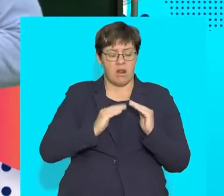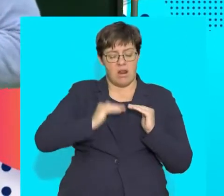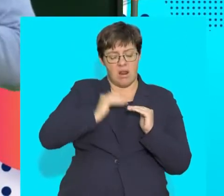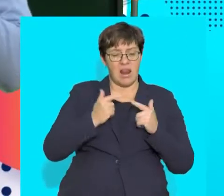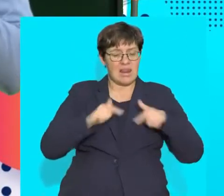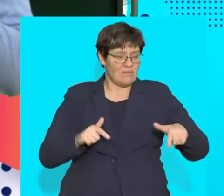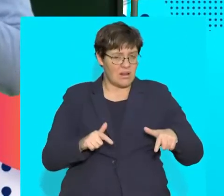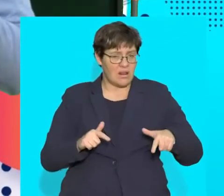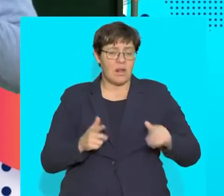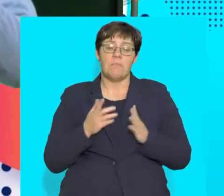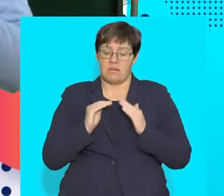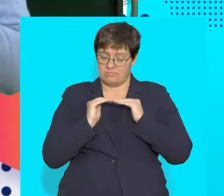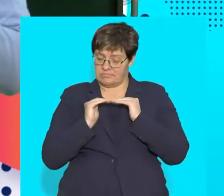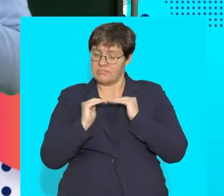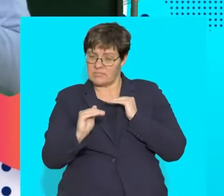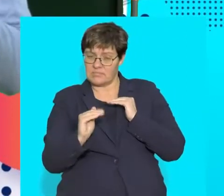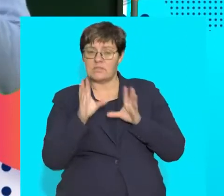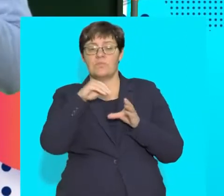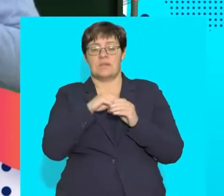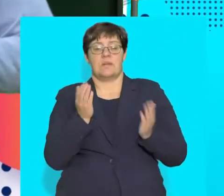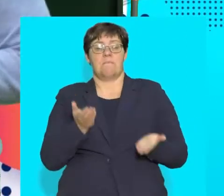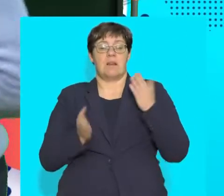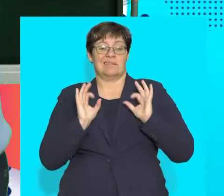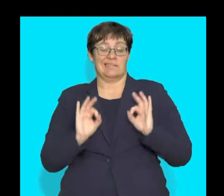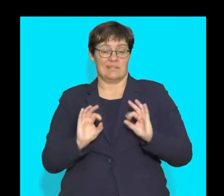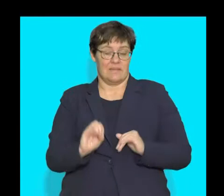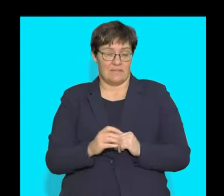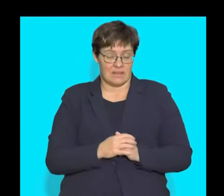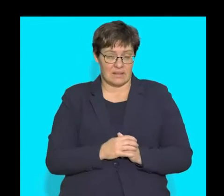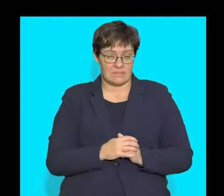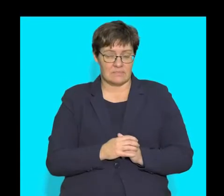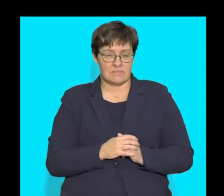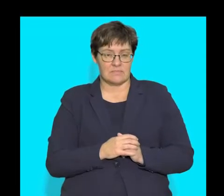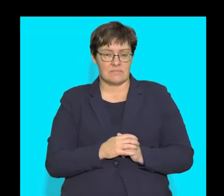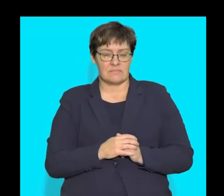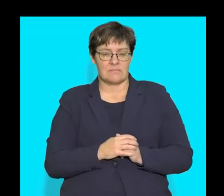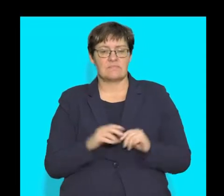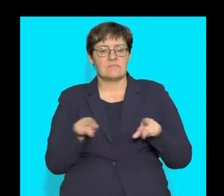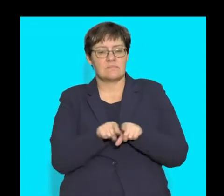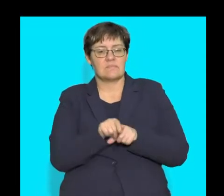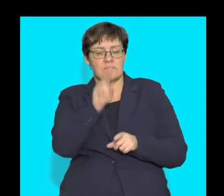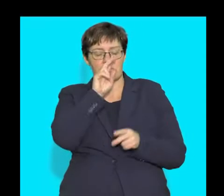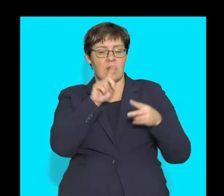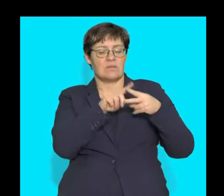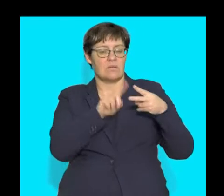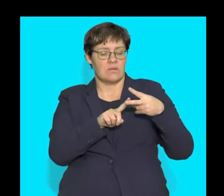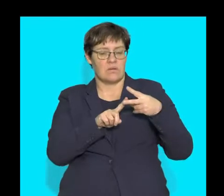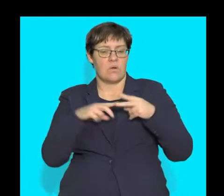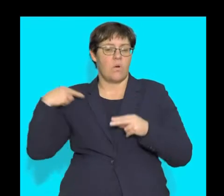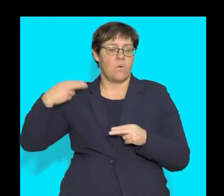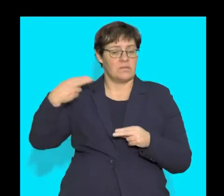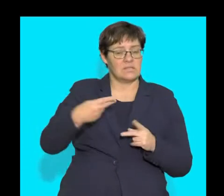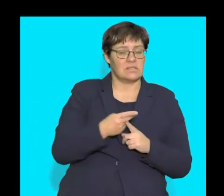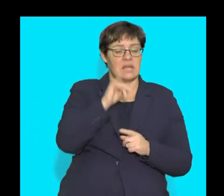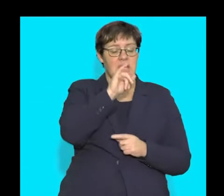levels are and how the body maintains that within a balance. We're going to spend some time looking at two important hormones,